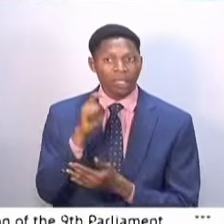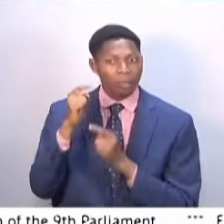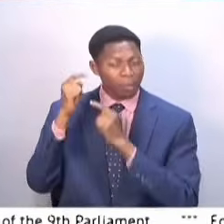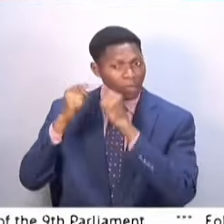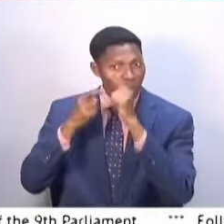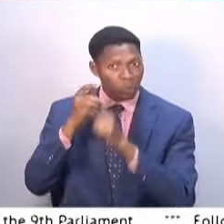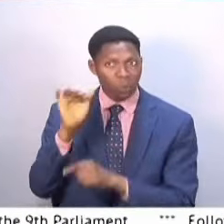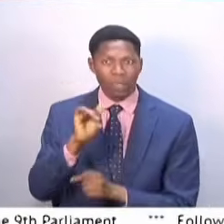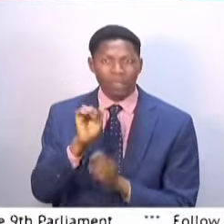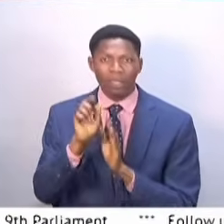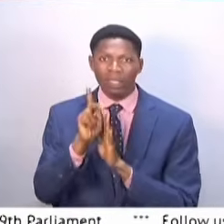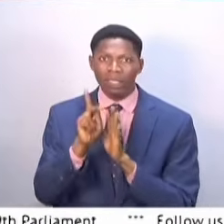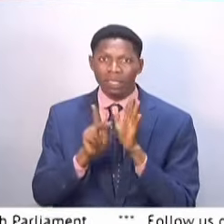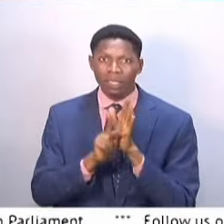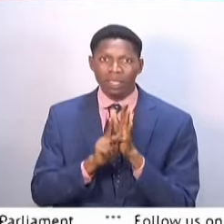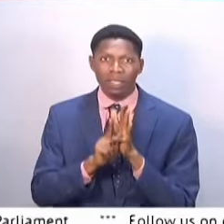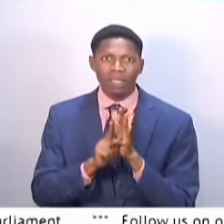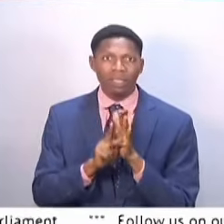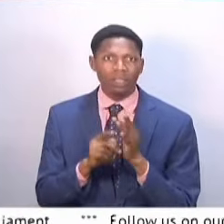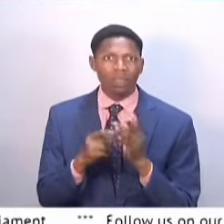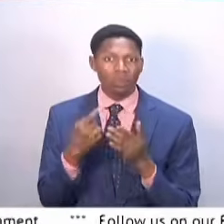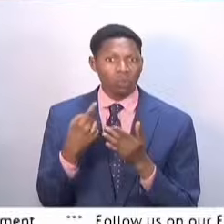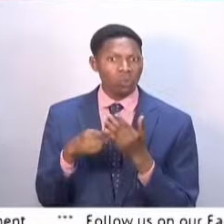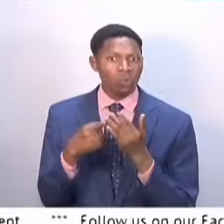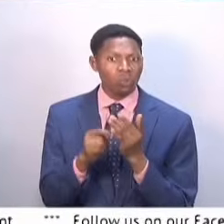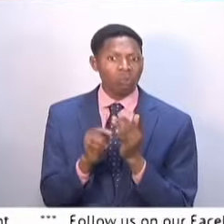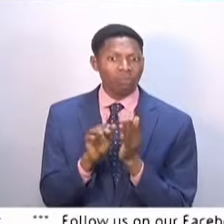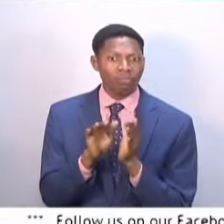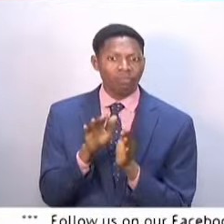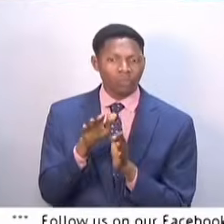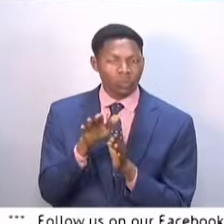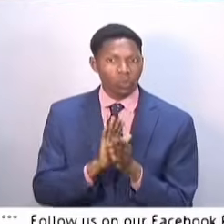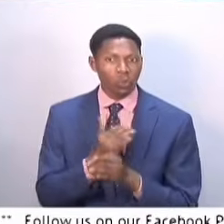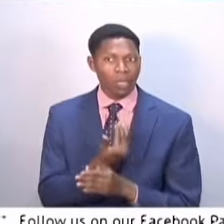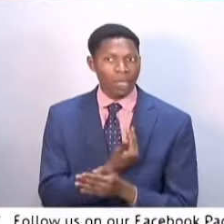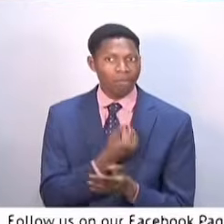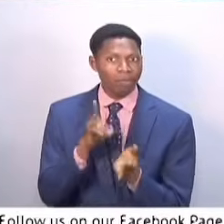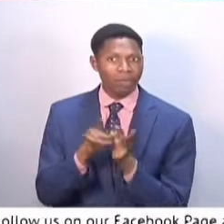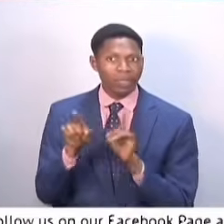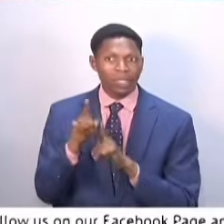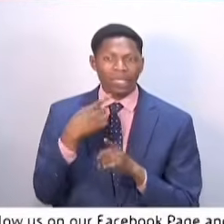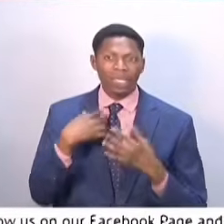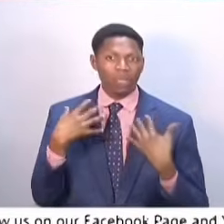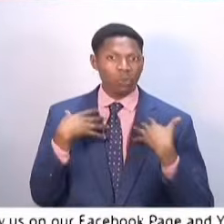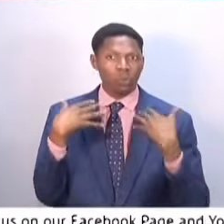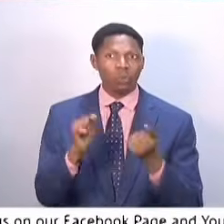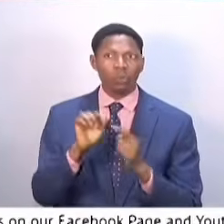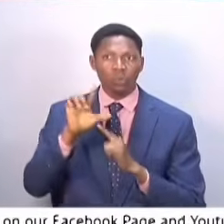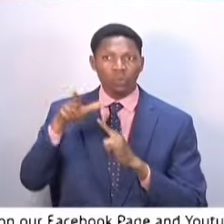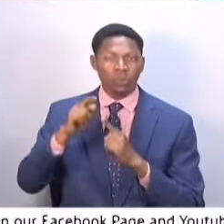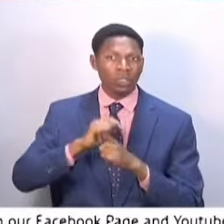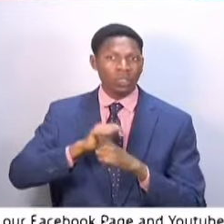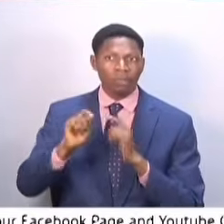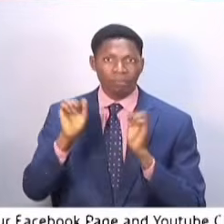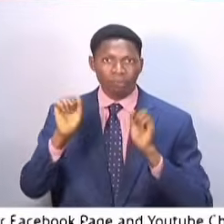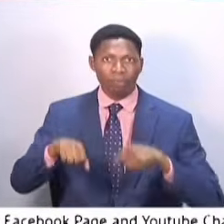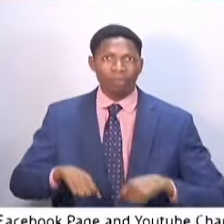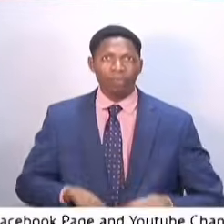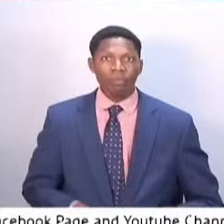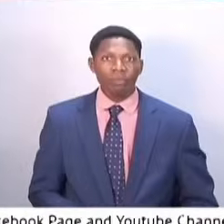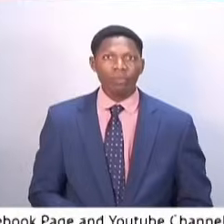similar policy to ease our physician gap whilst we continue to strengthen local training capacity. Mr.